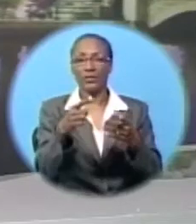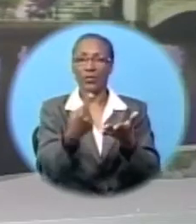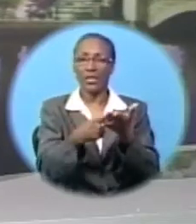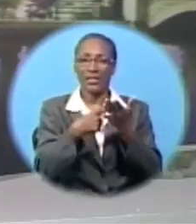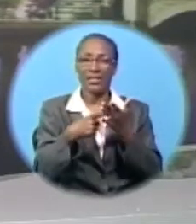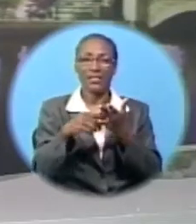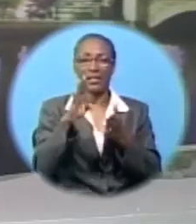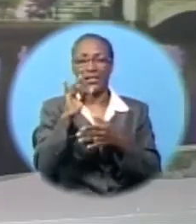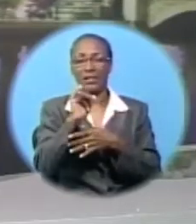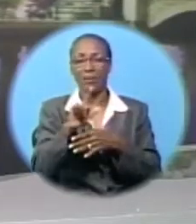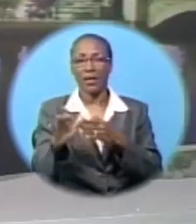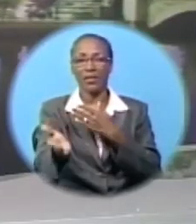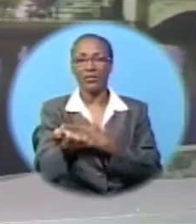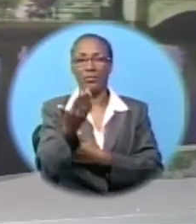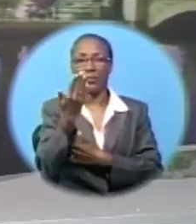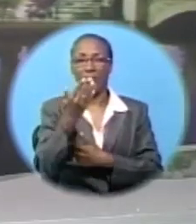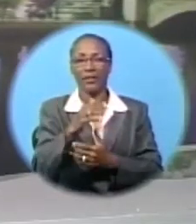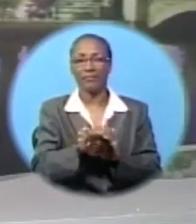morning.